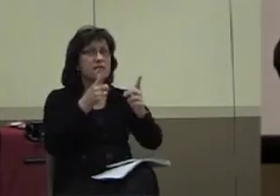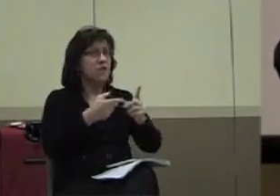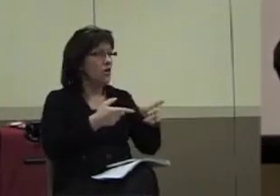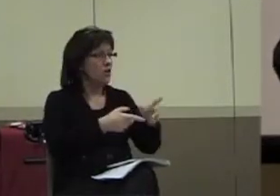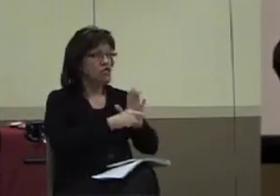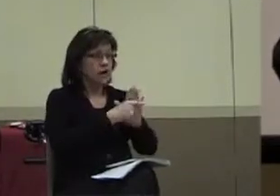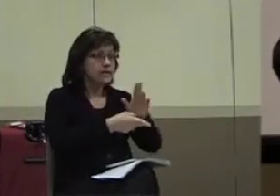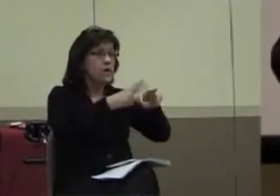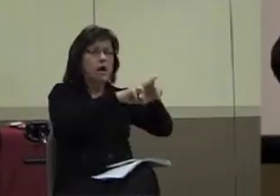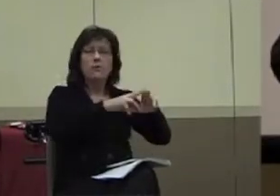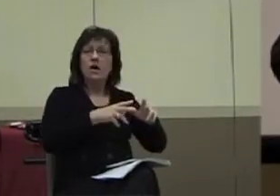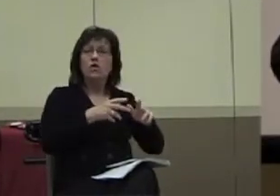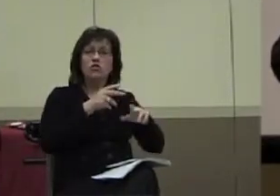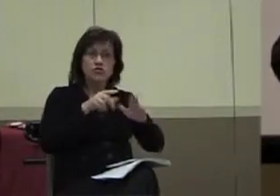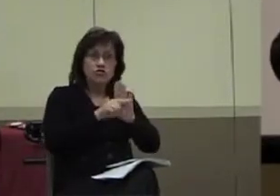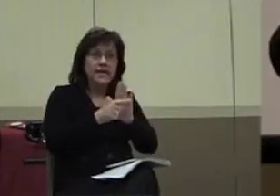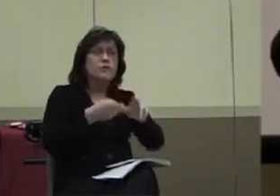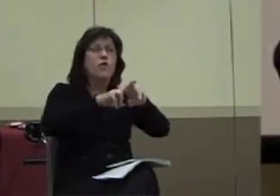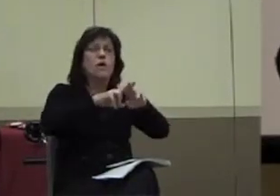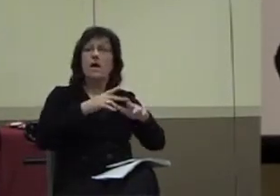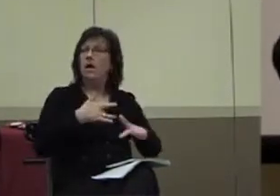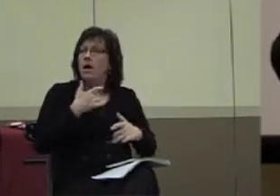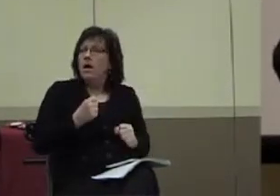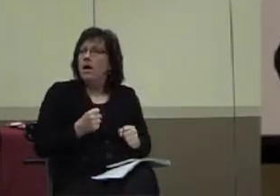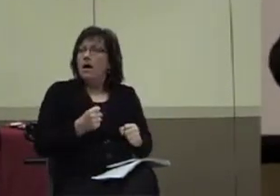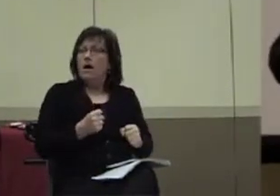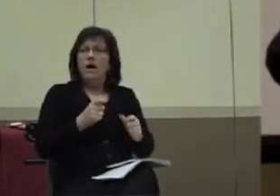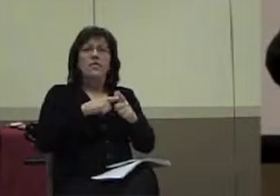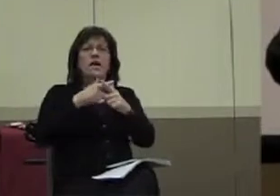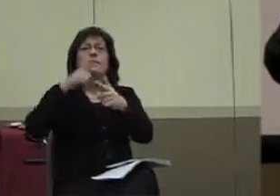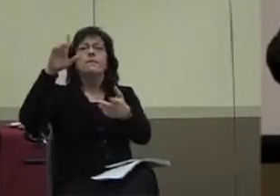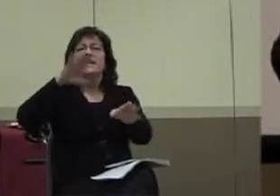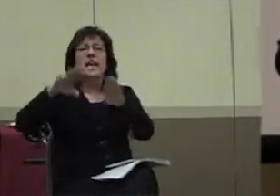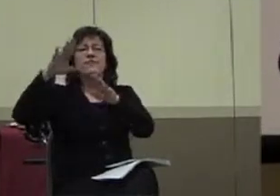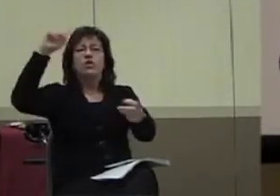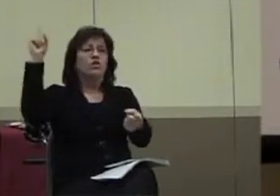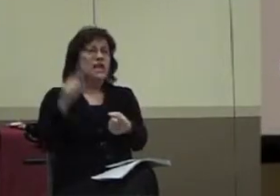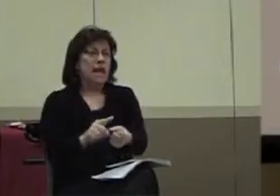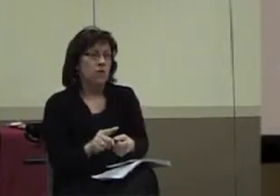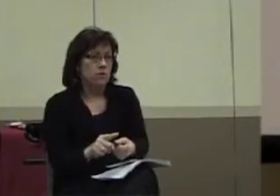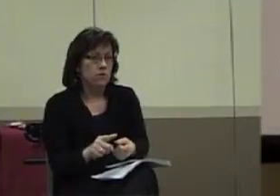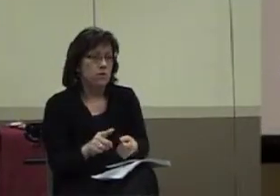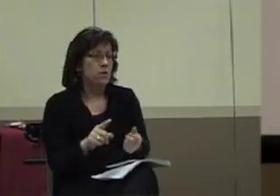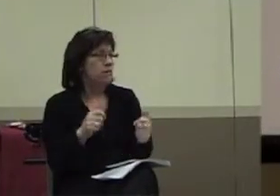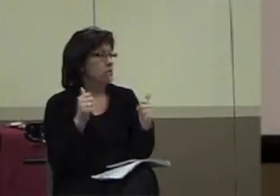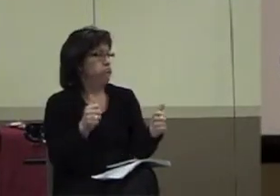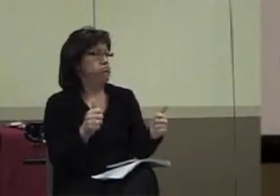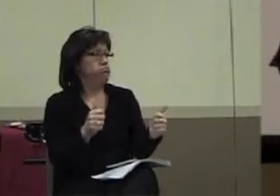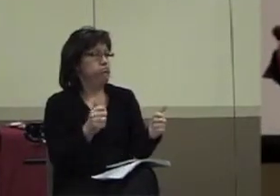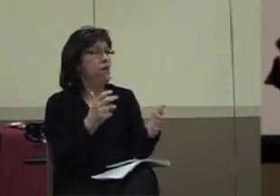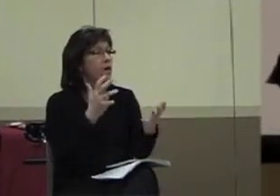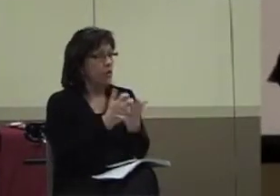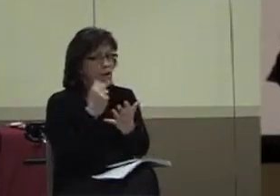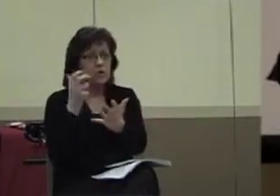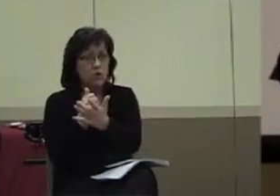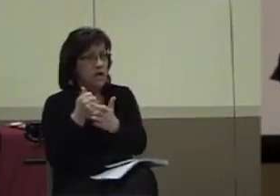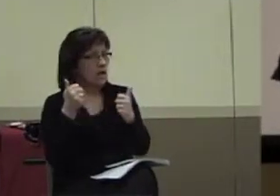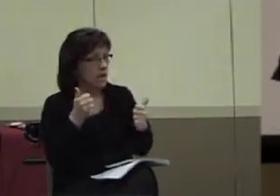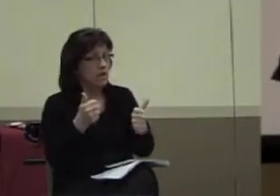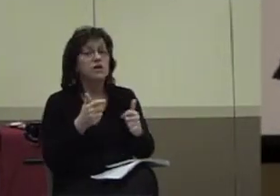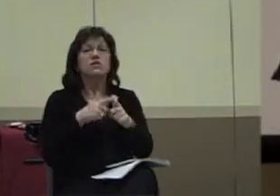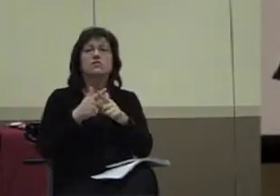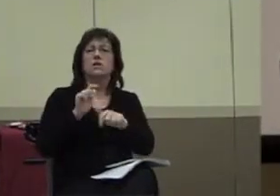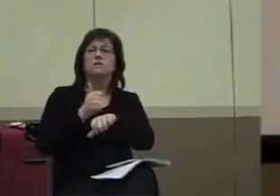about themselves, their behaviors went down. So it was a great win-win. So then I put it in place because I thought, okay, I know it works with kids